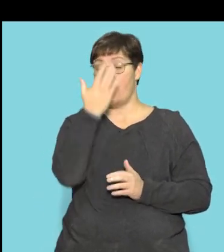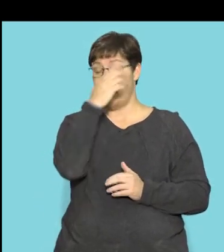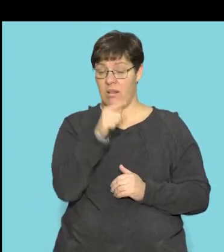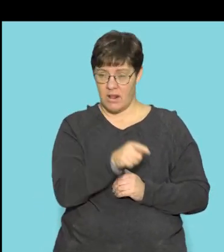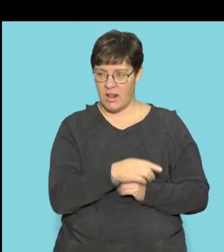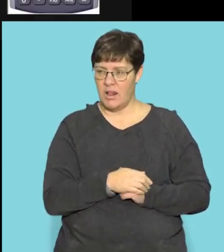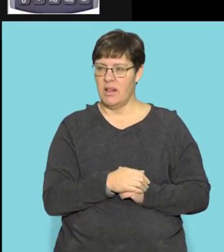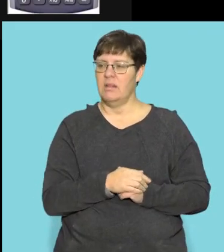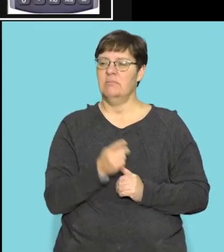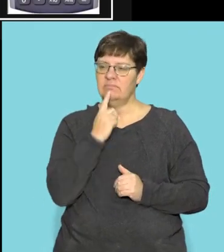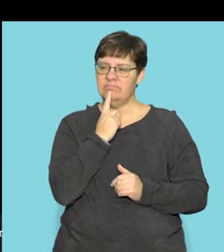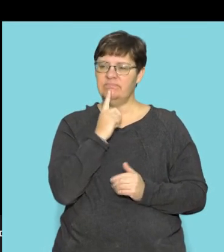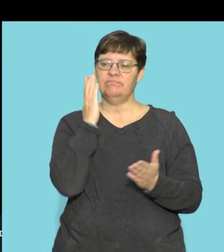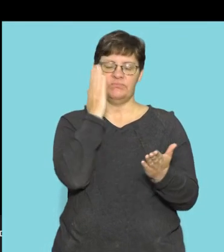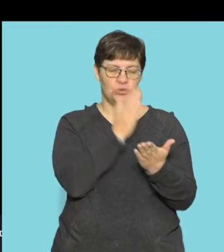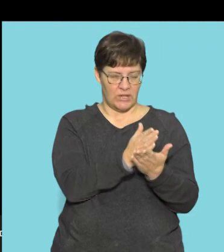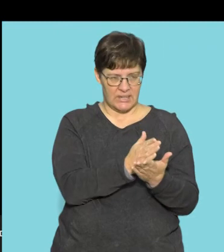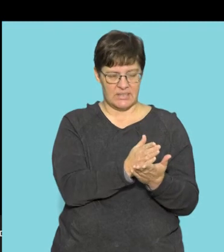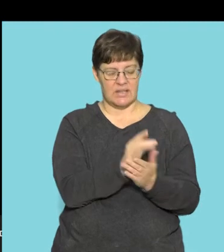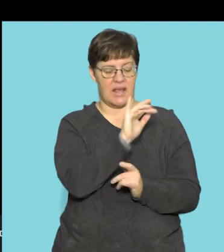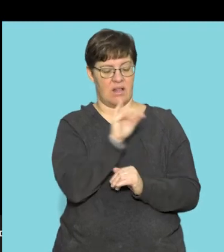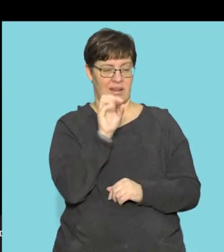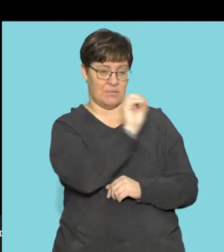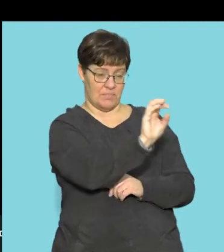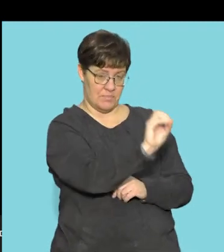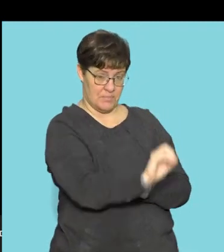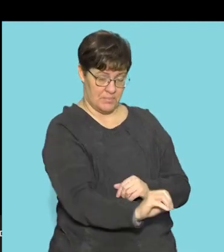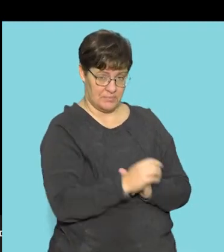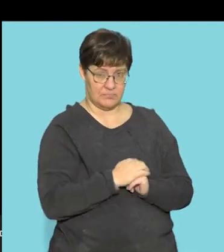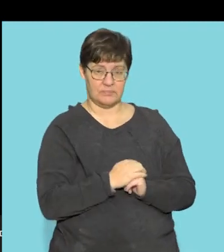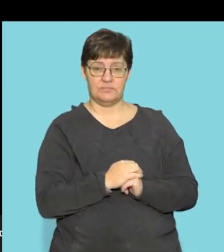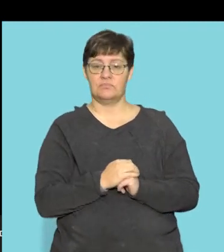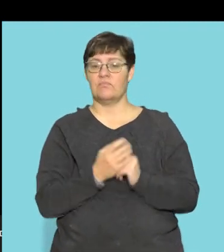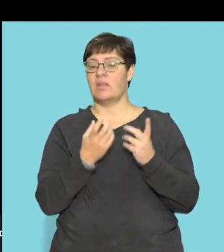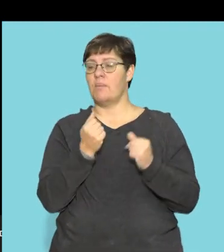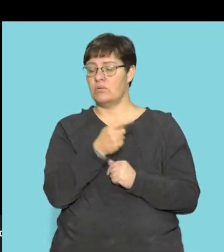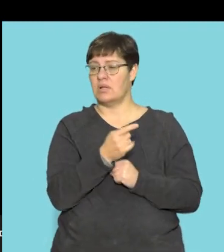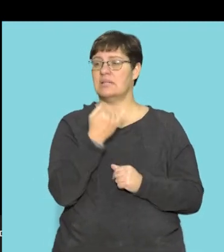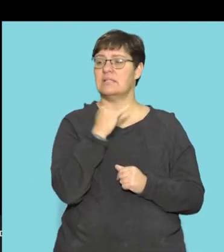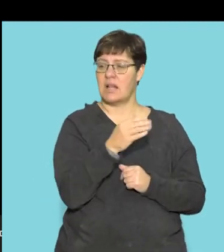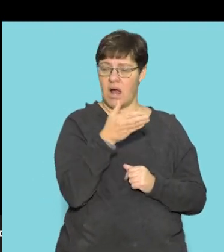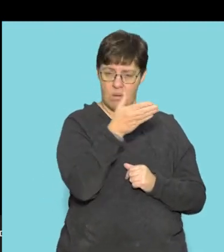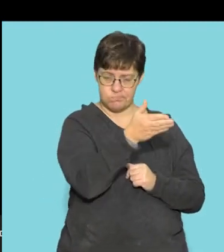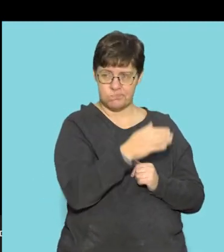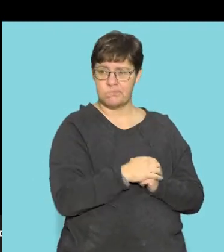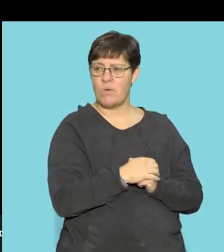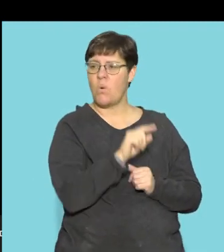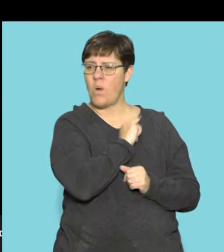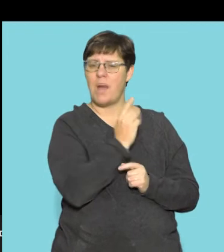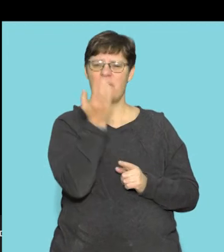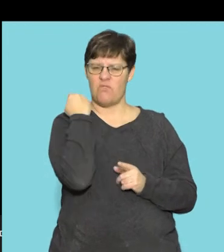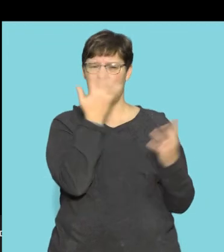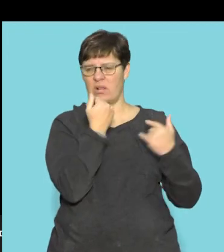I know from this, I can then go straight into the calculator. My amount is still there because that's the last